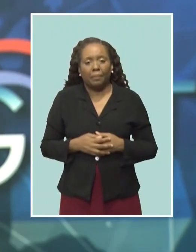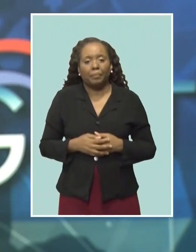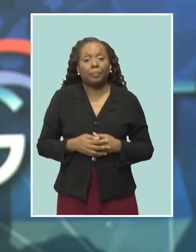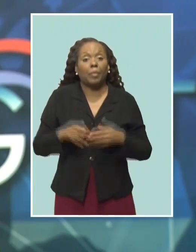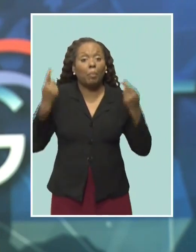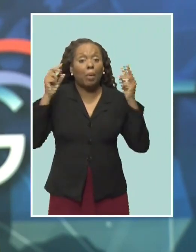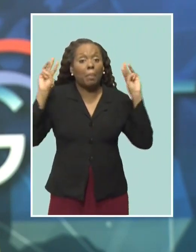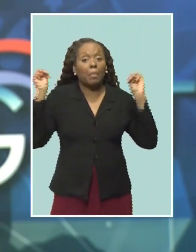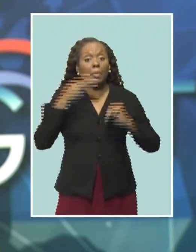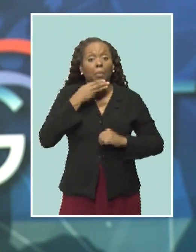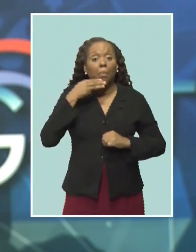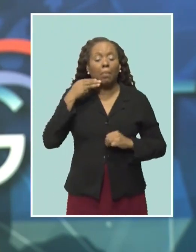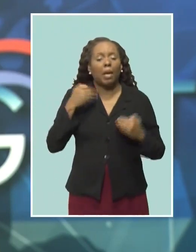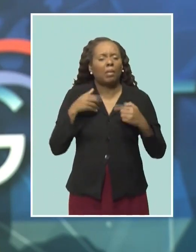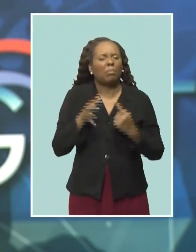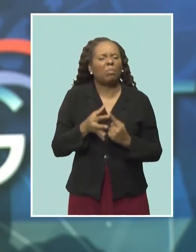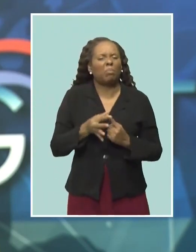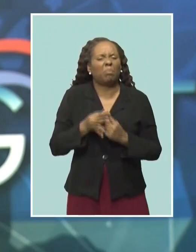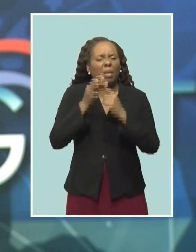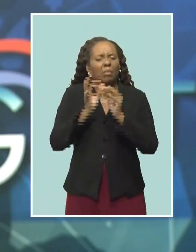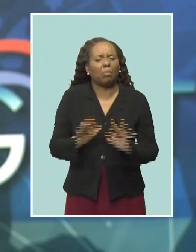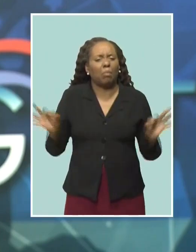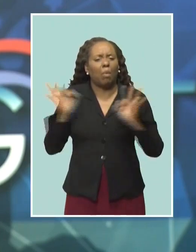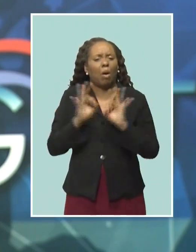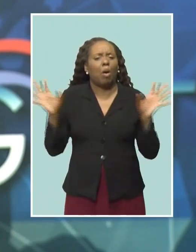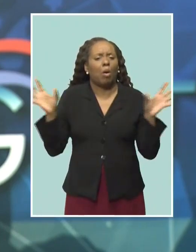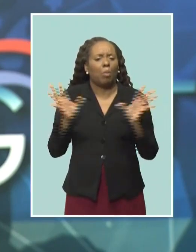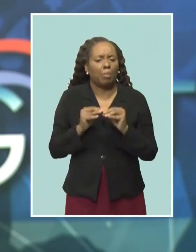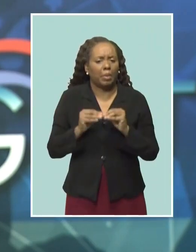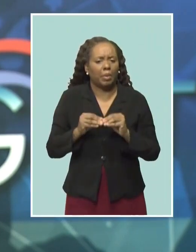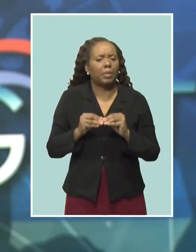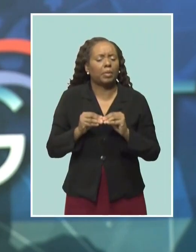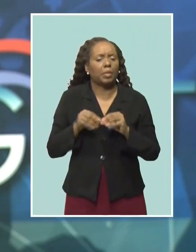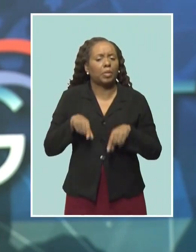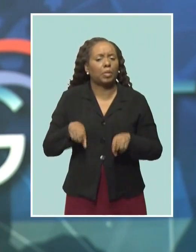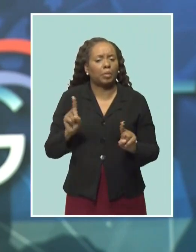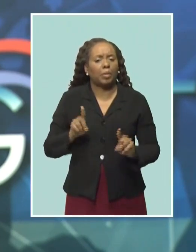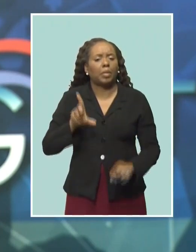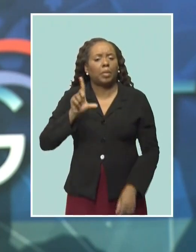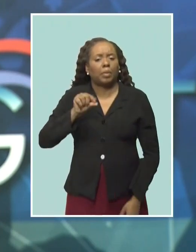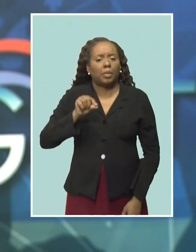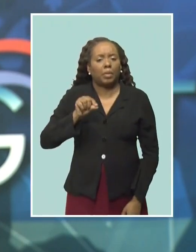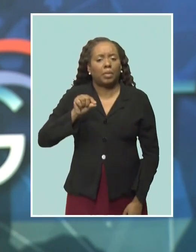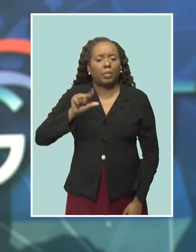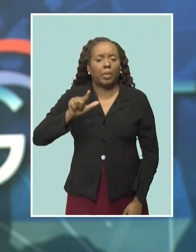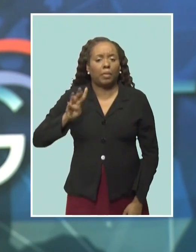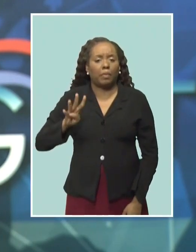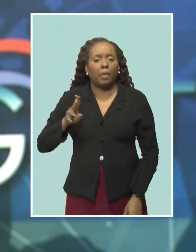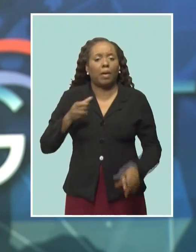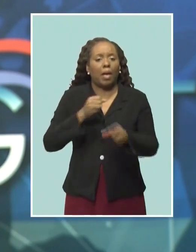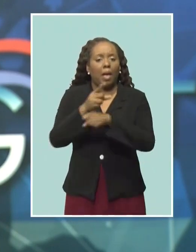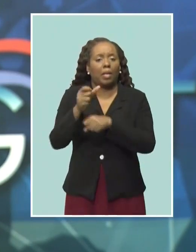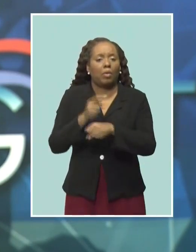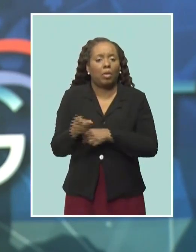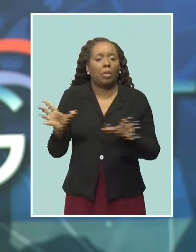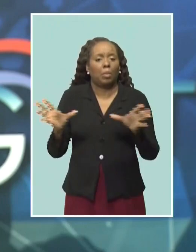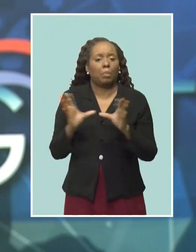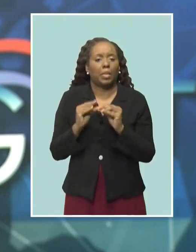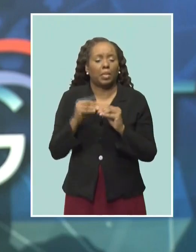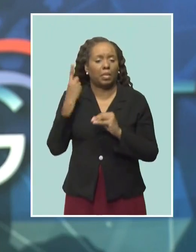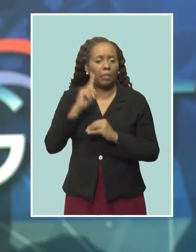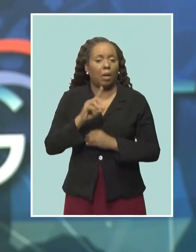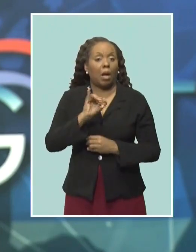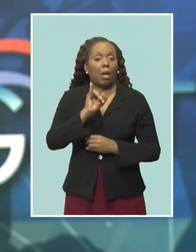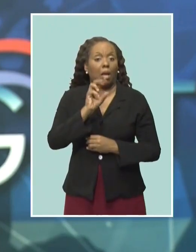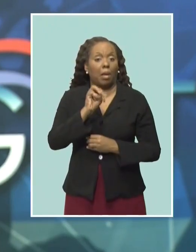Mia Motley on the sidelines of the ongoing 2024 annual meetings of the International Monetary Fund and the World Bank